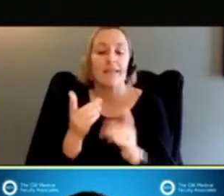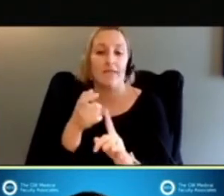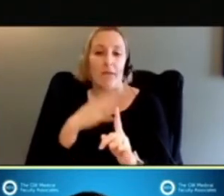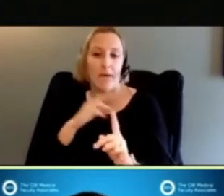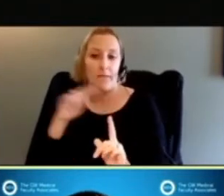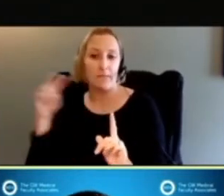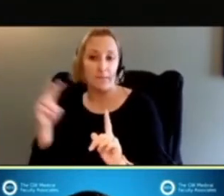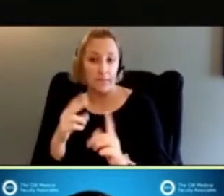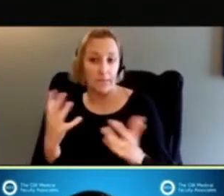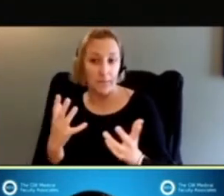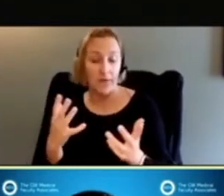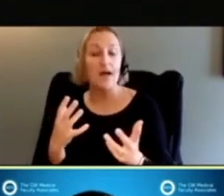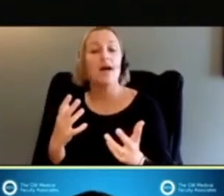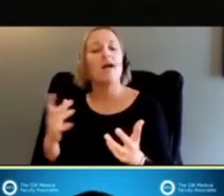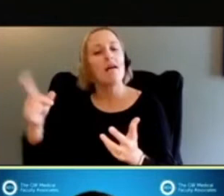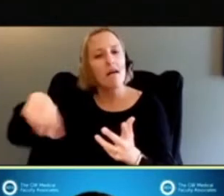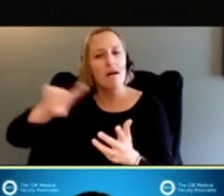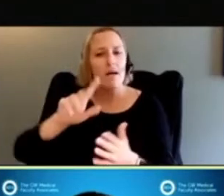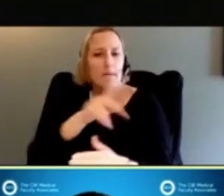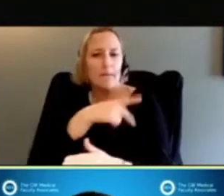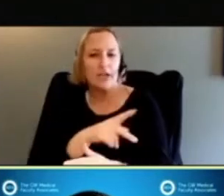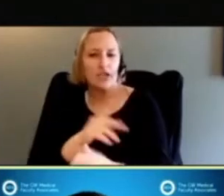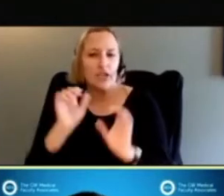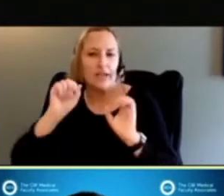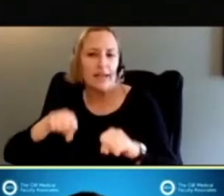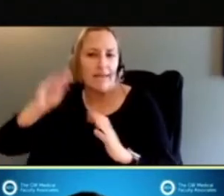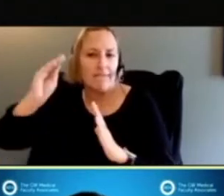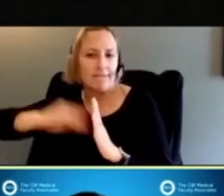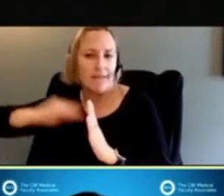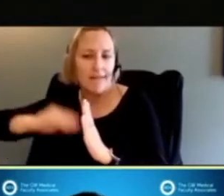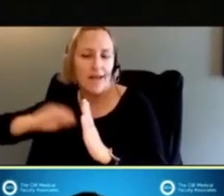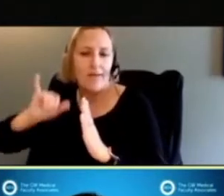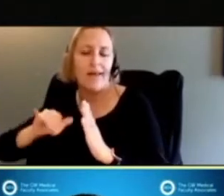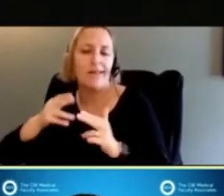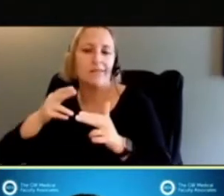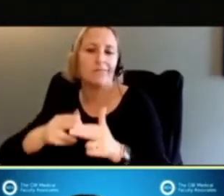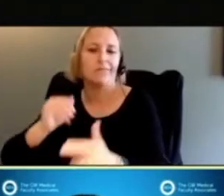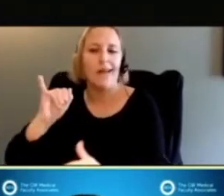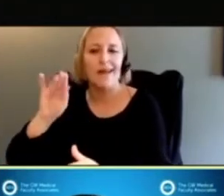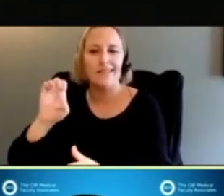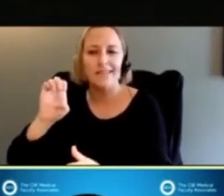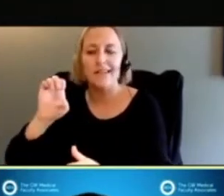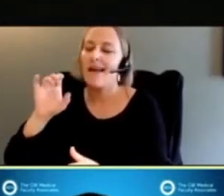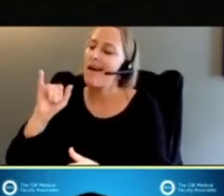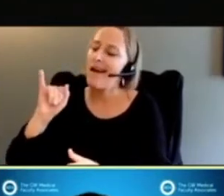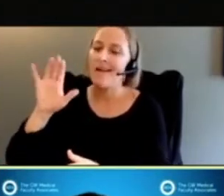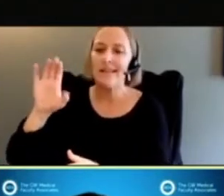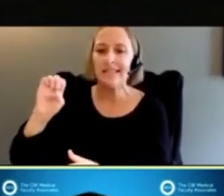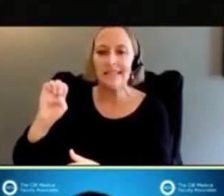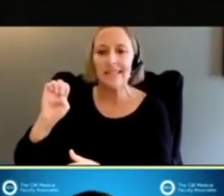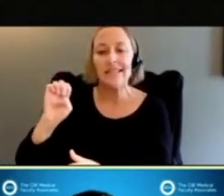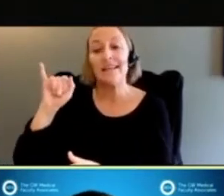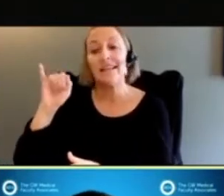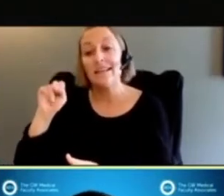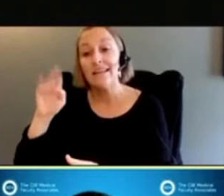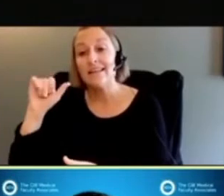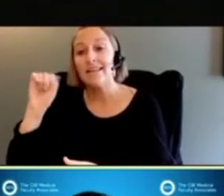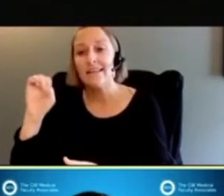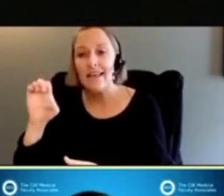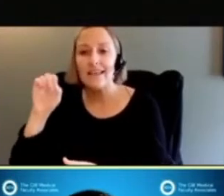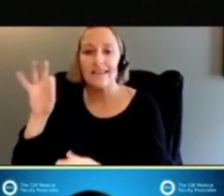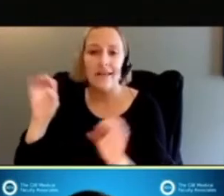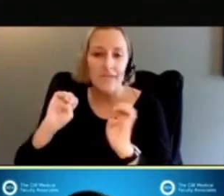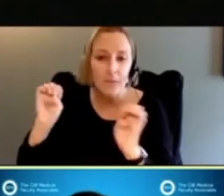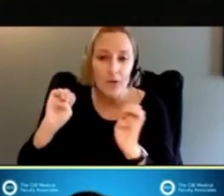was having patients fill out the "in case of emergency" feature on their phone. I find, you know, I could tell that